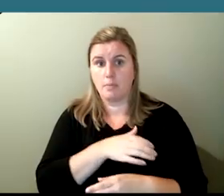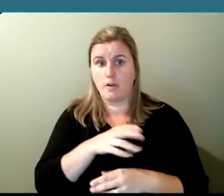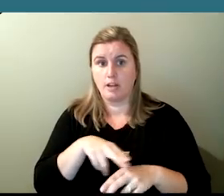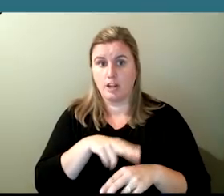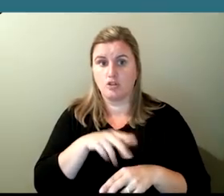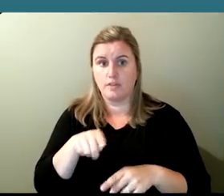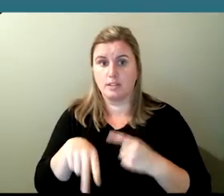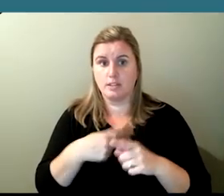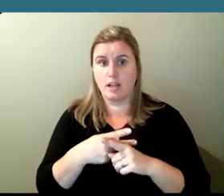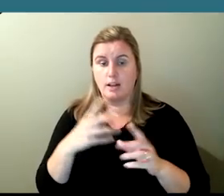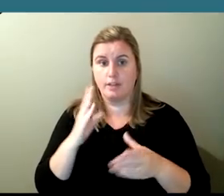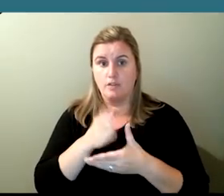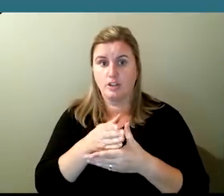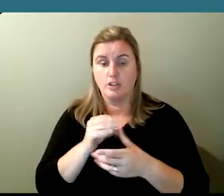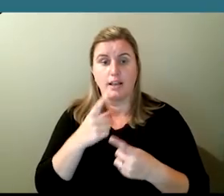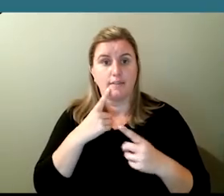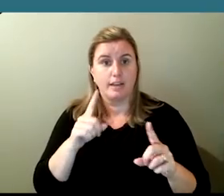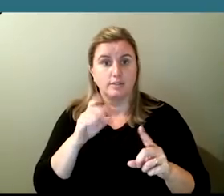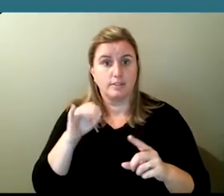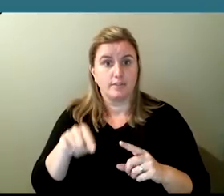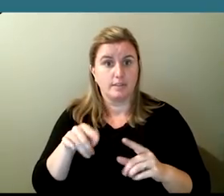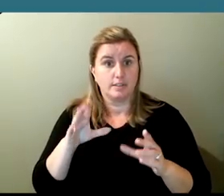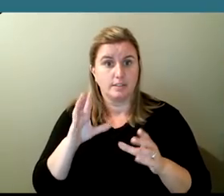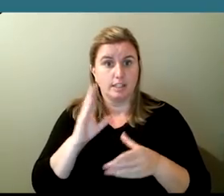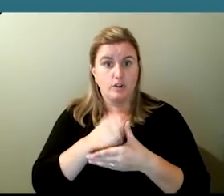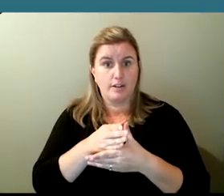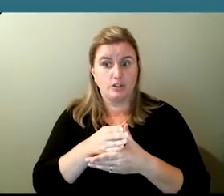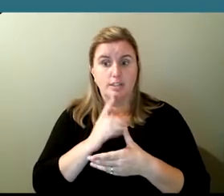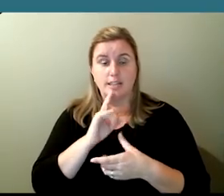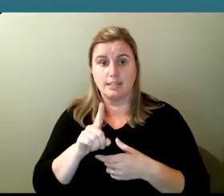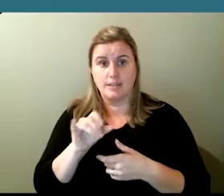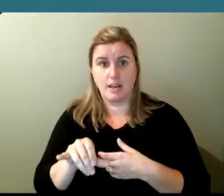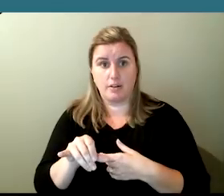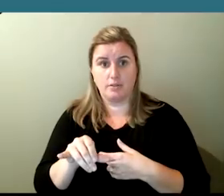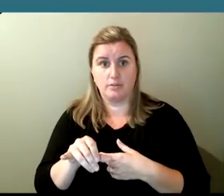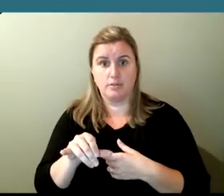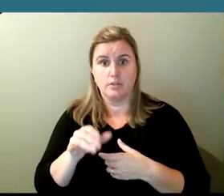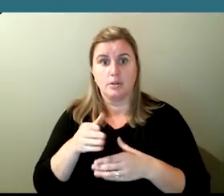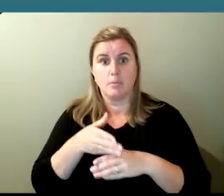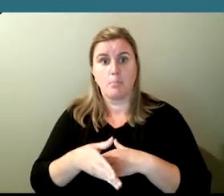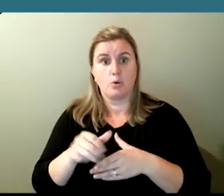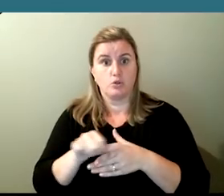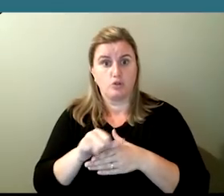of intervention and the effectiveness of it, is that post-training,